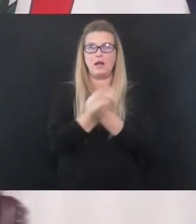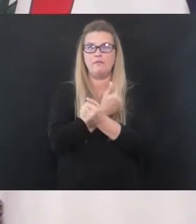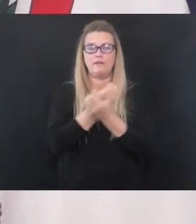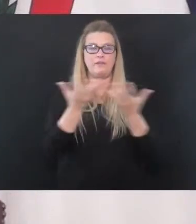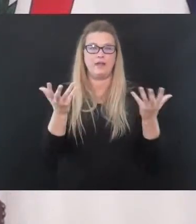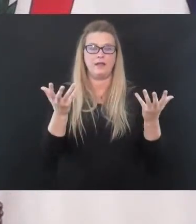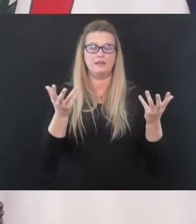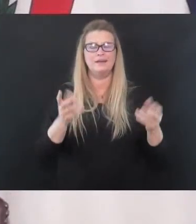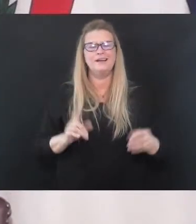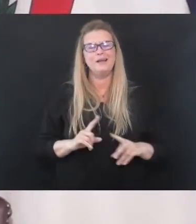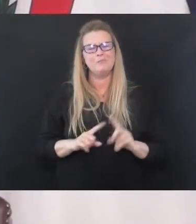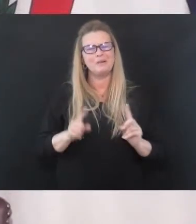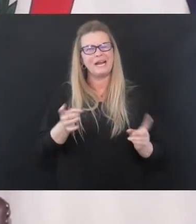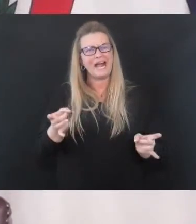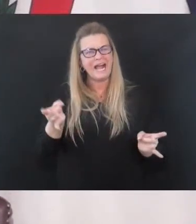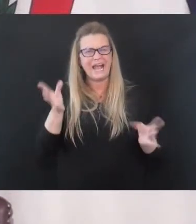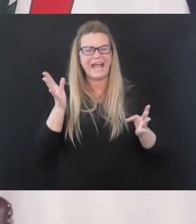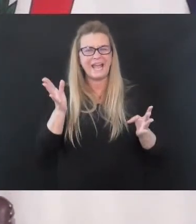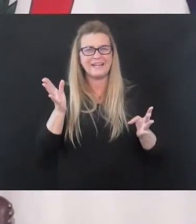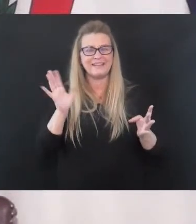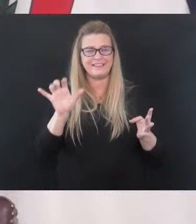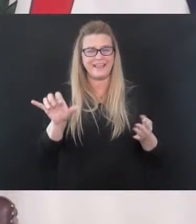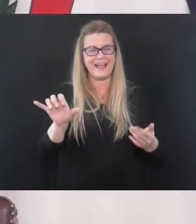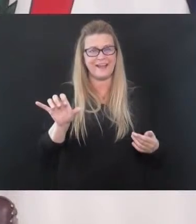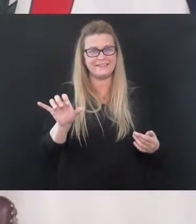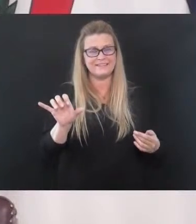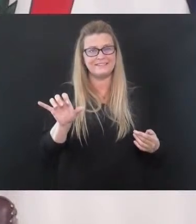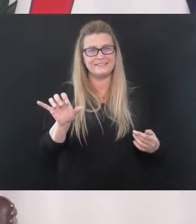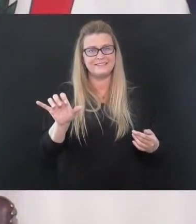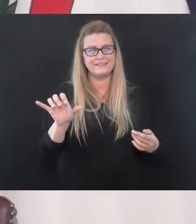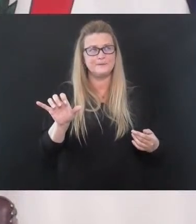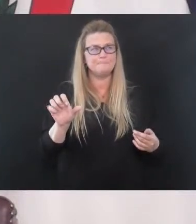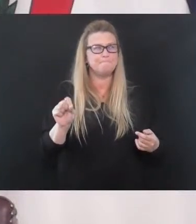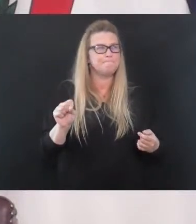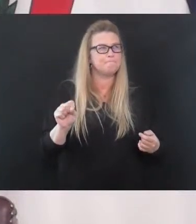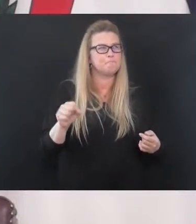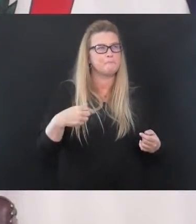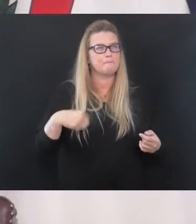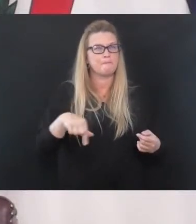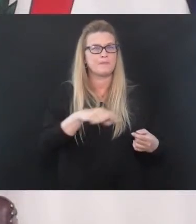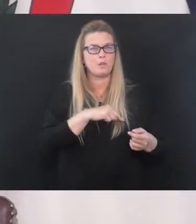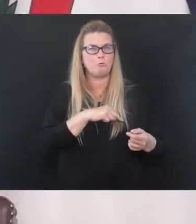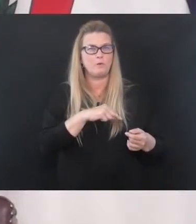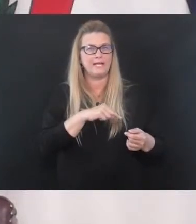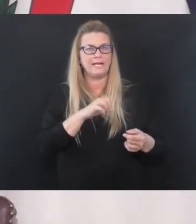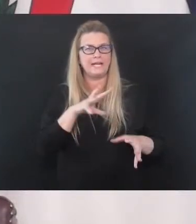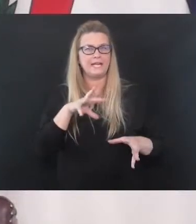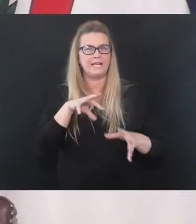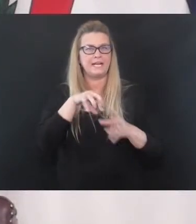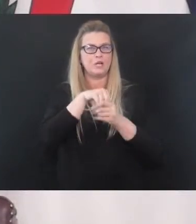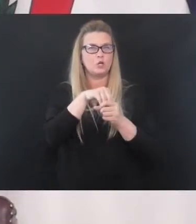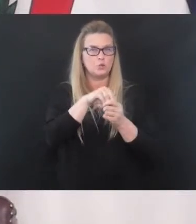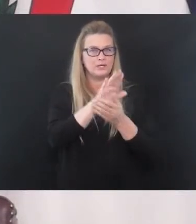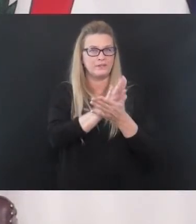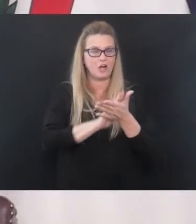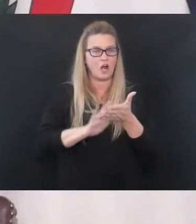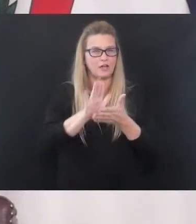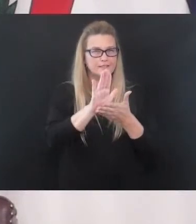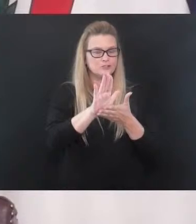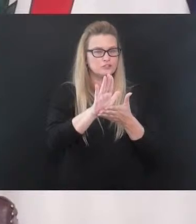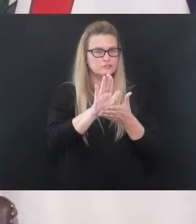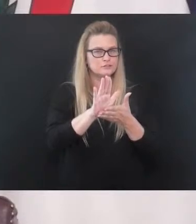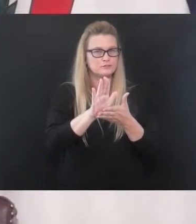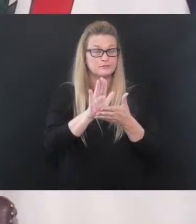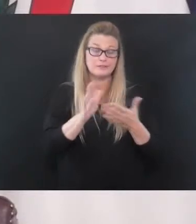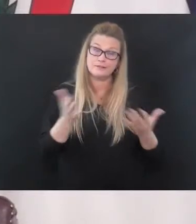I hated in the beginning in some ways that we moved that way and included our colleges, because I thought, you know, we're